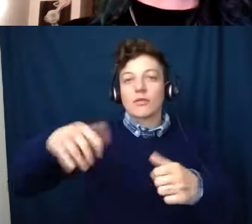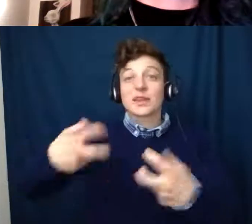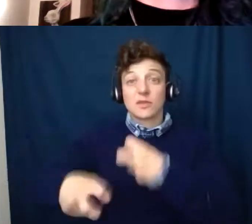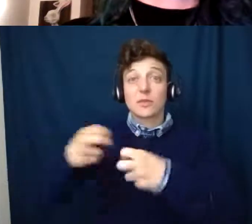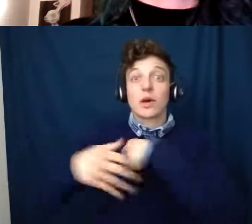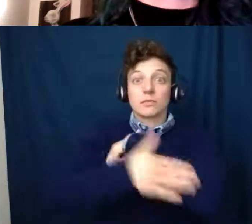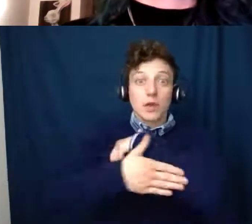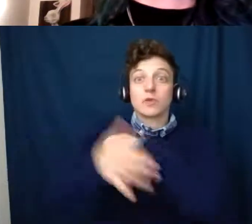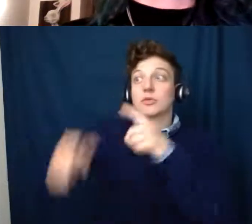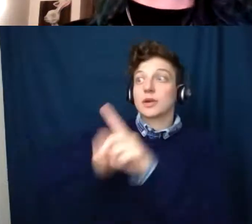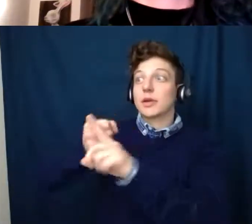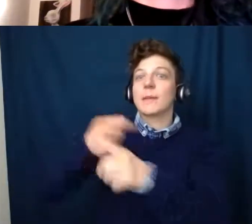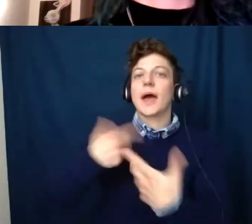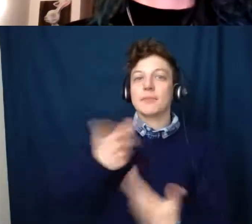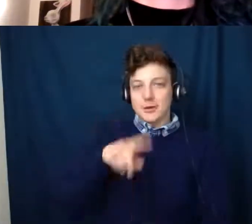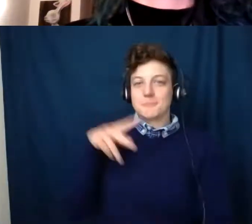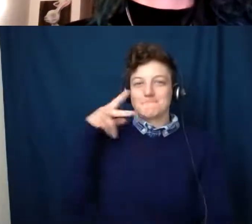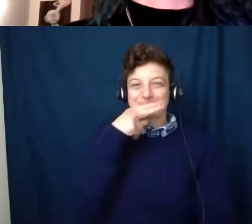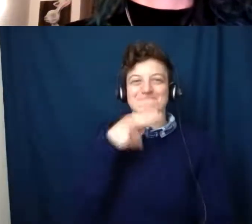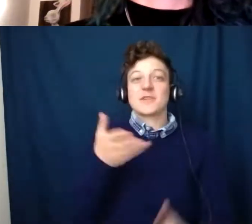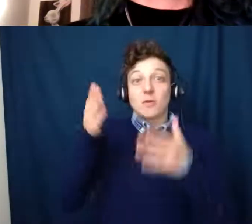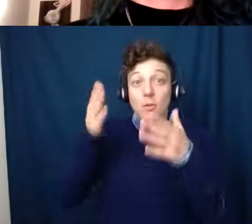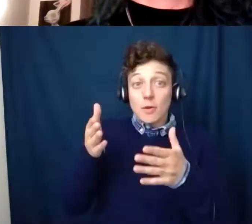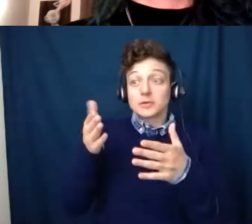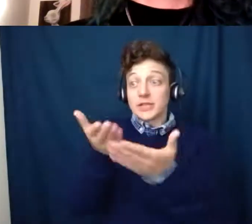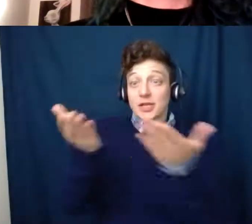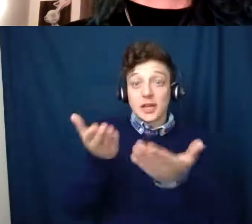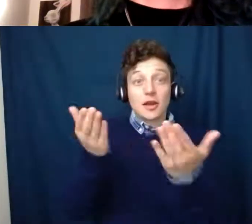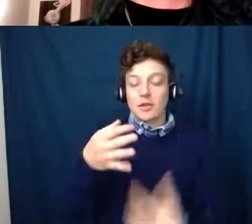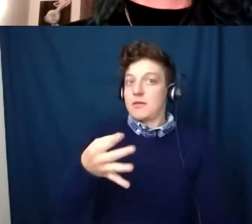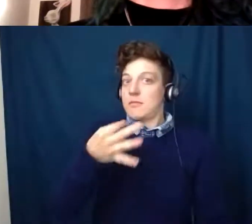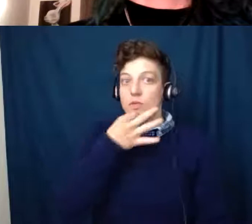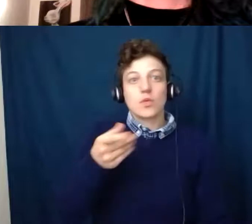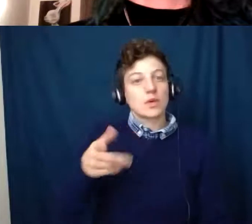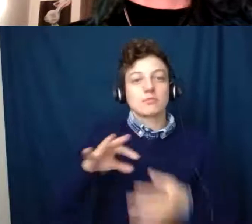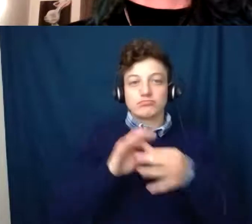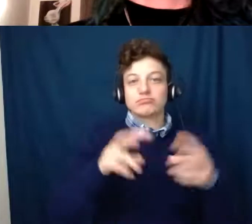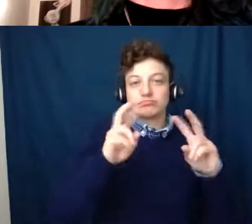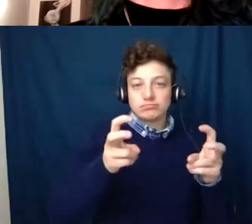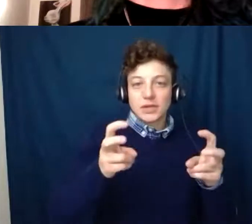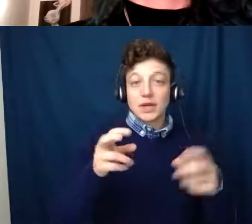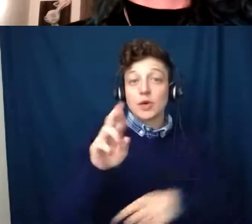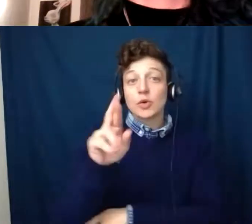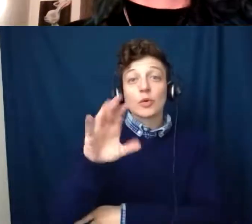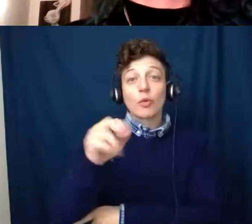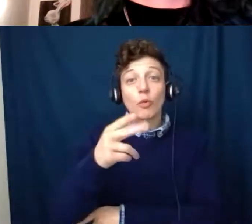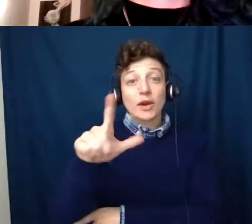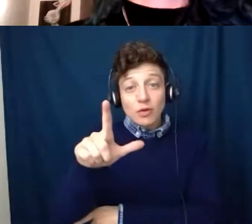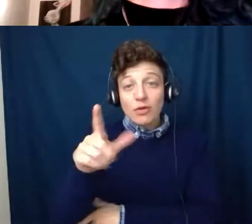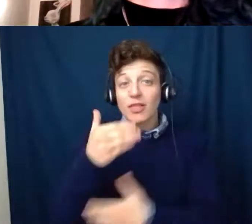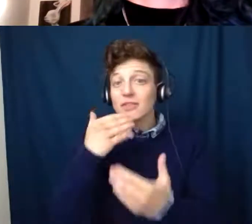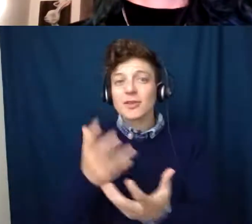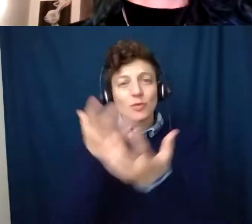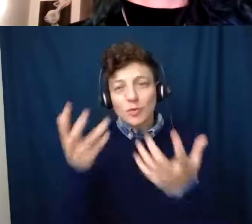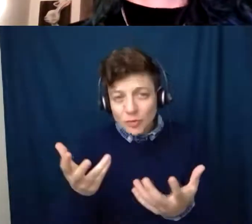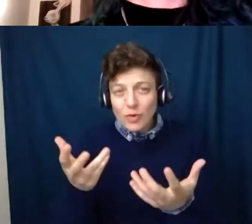going to stop personally talking about it because we have someone who really, really knows what they're talking about on this topic. Rachel, thank you so much for taking the time